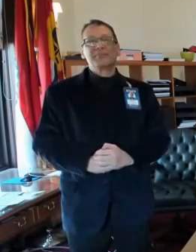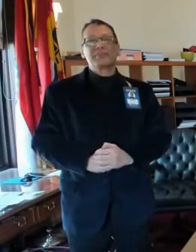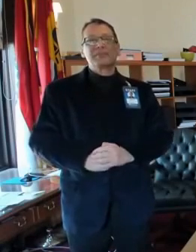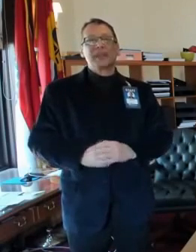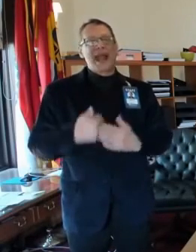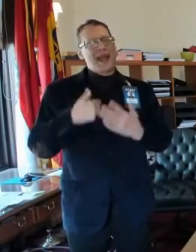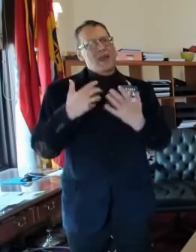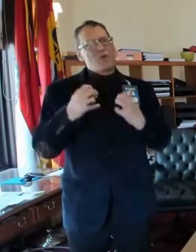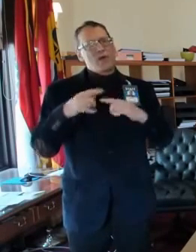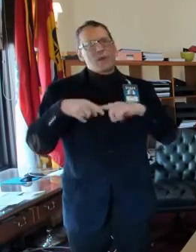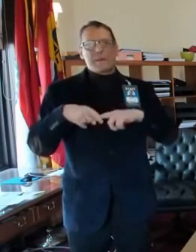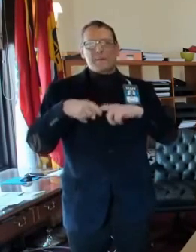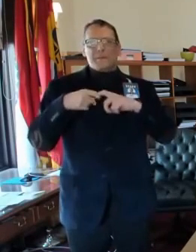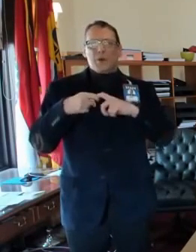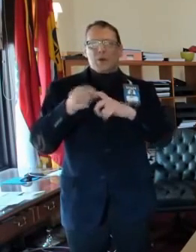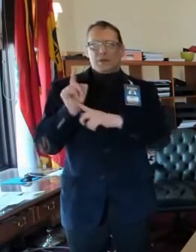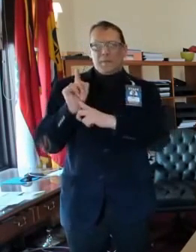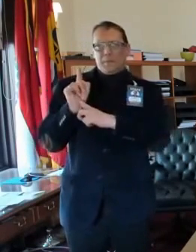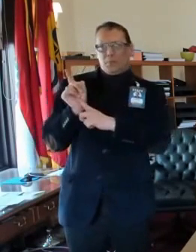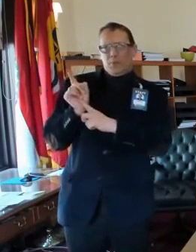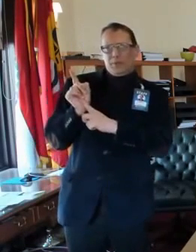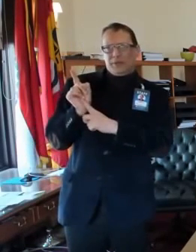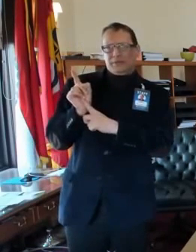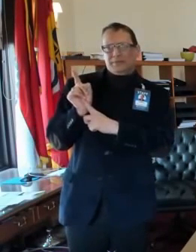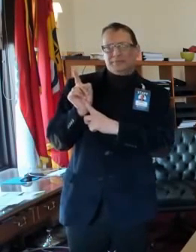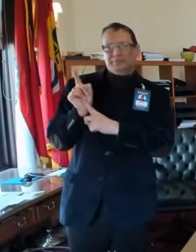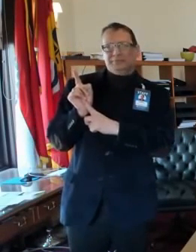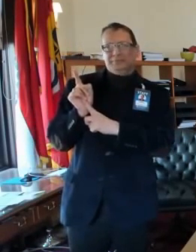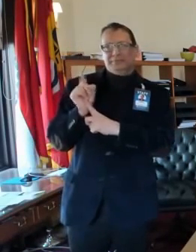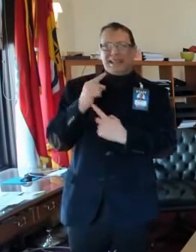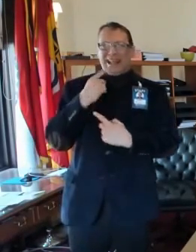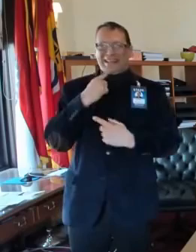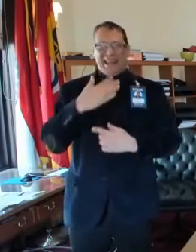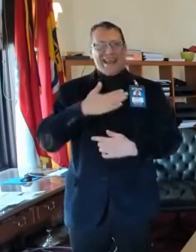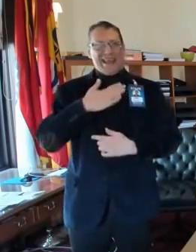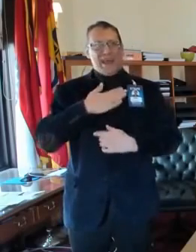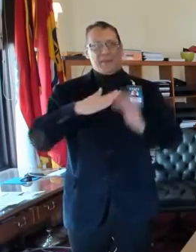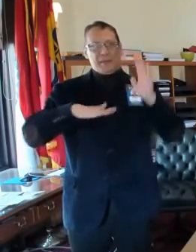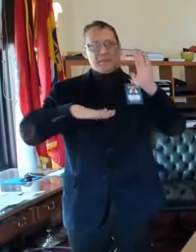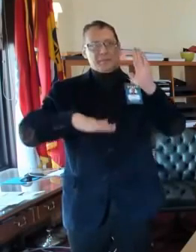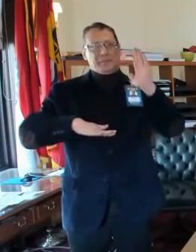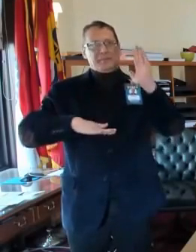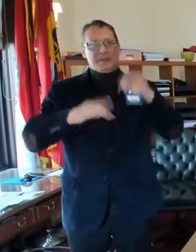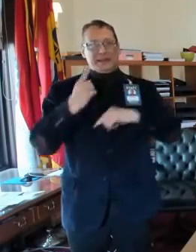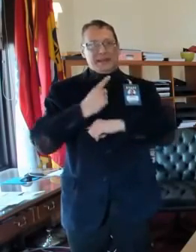So I just want to pause for a moment to say Happy Inauguration Day.